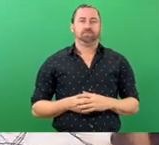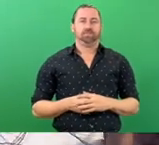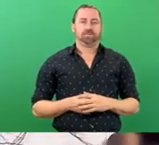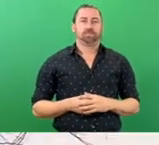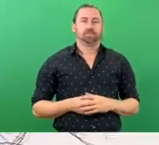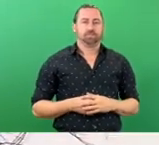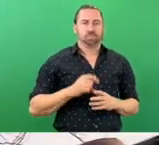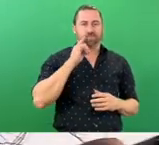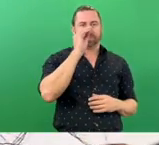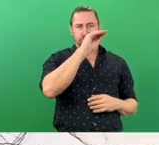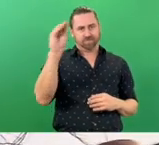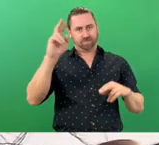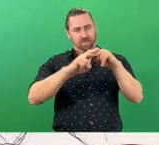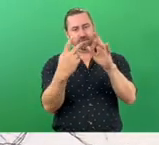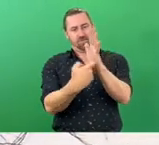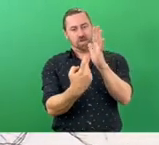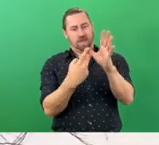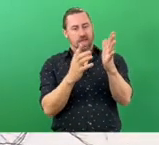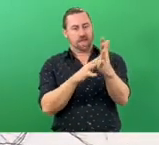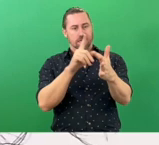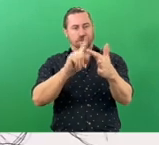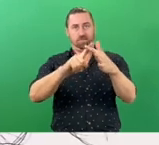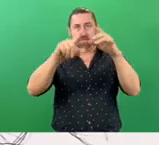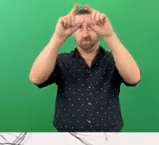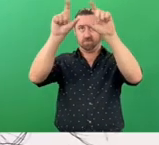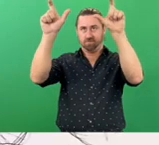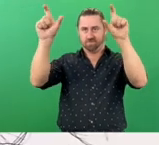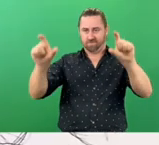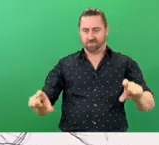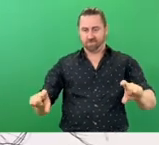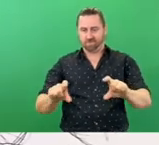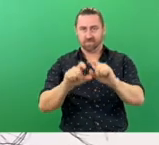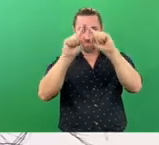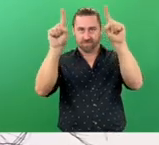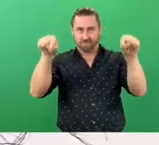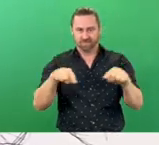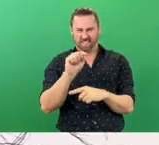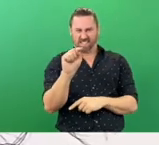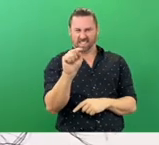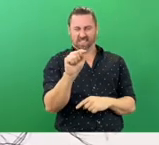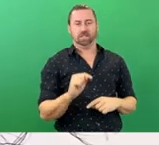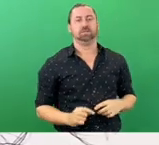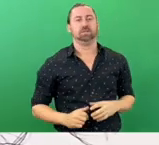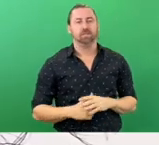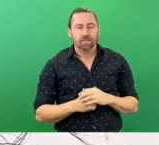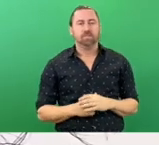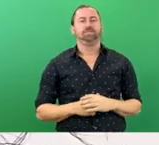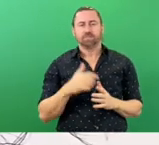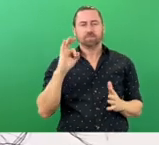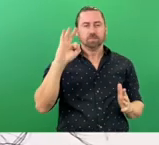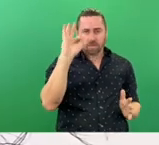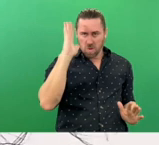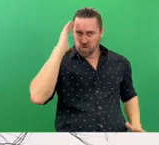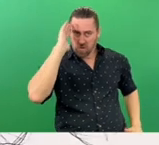And what you want to have is that nice frame, your mirror frame, right in the center. All right, so keep it